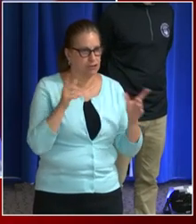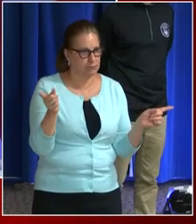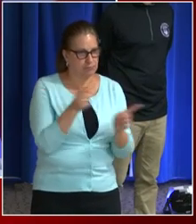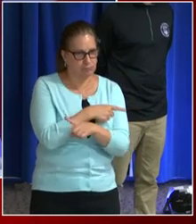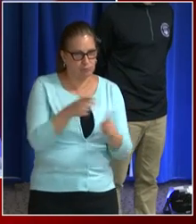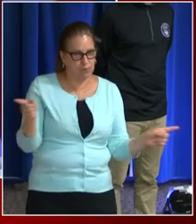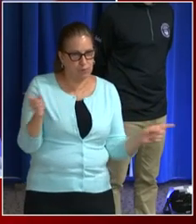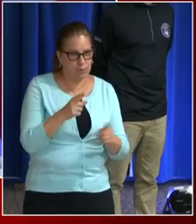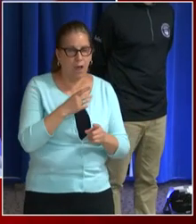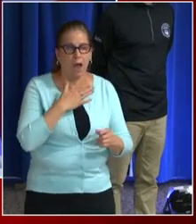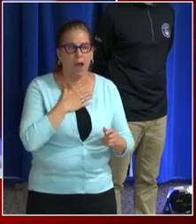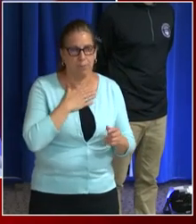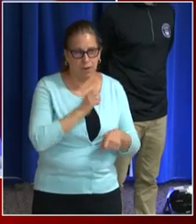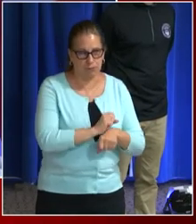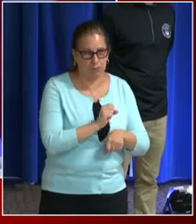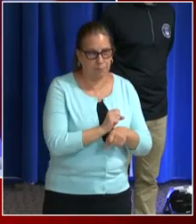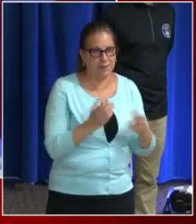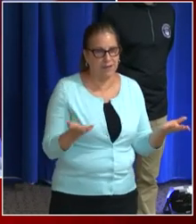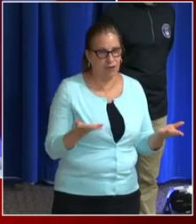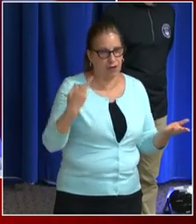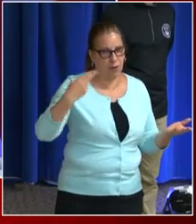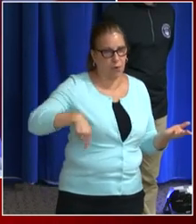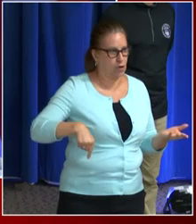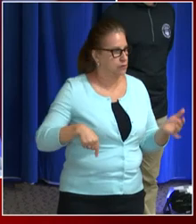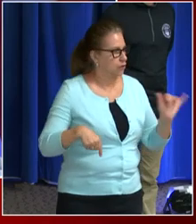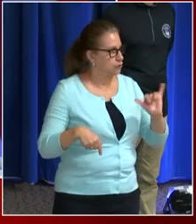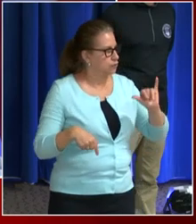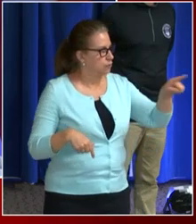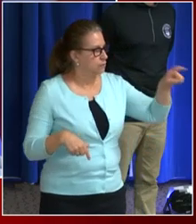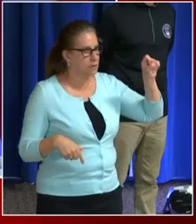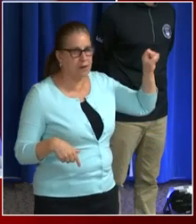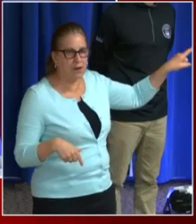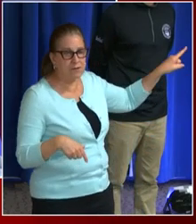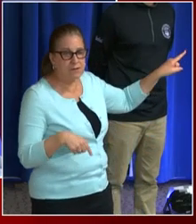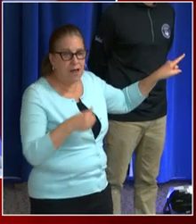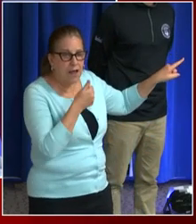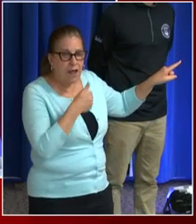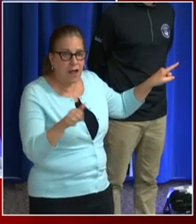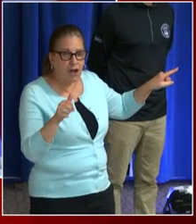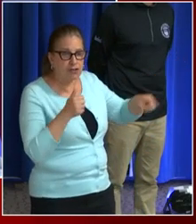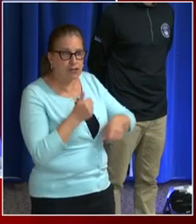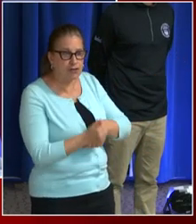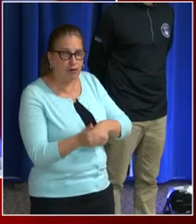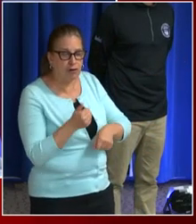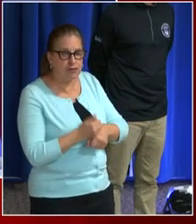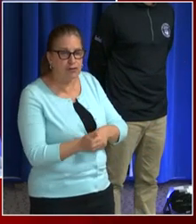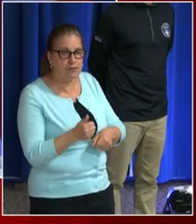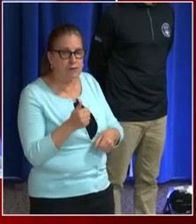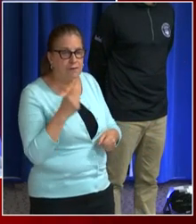Chief, three things real quick. Were there any charges for wearing a mask last night?